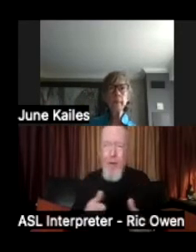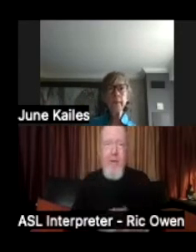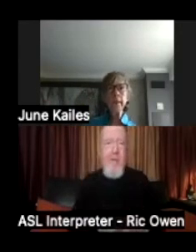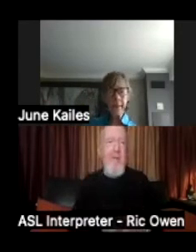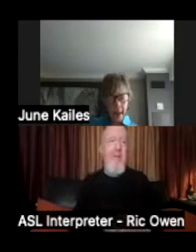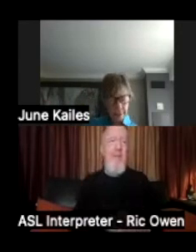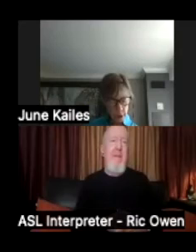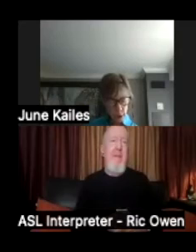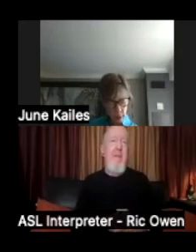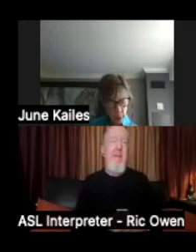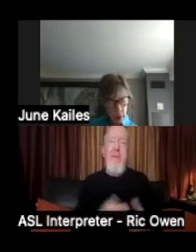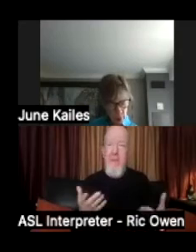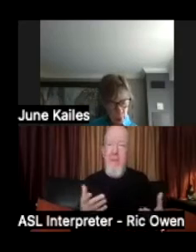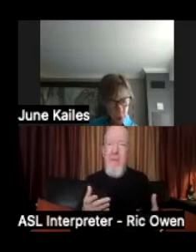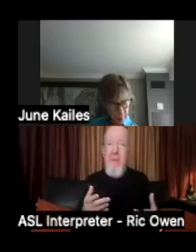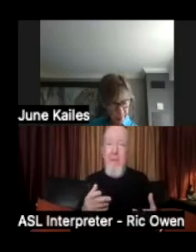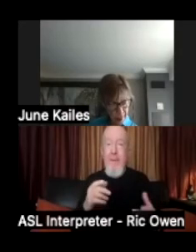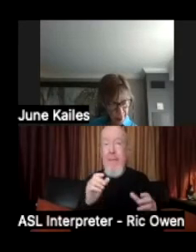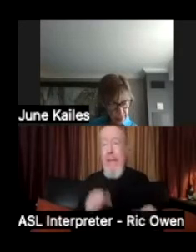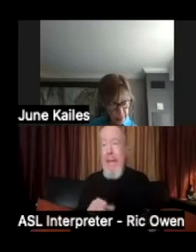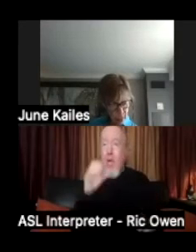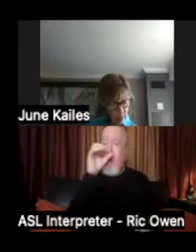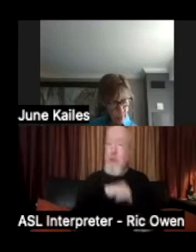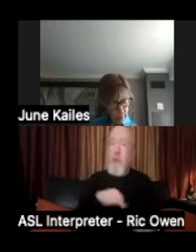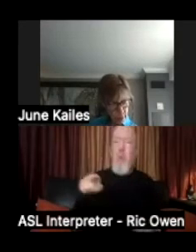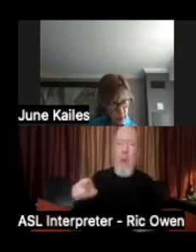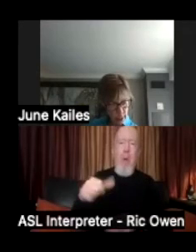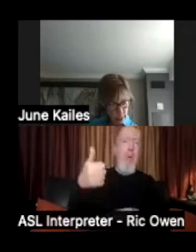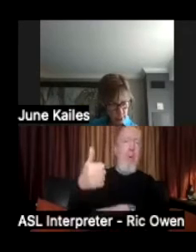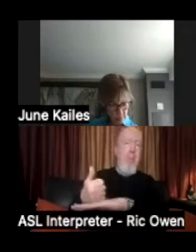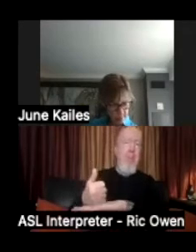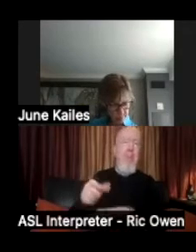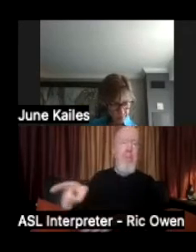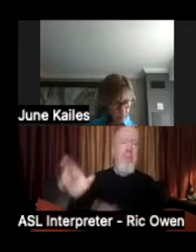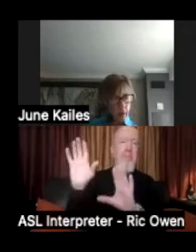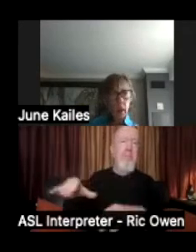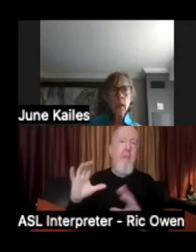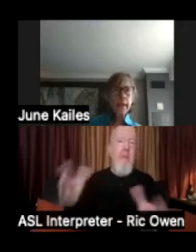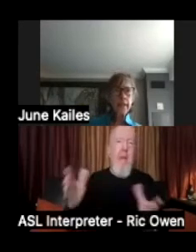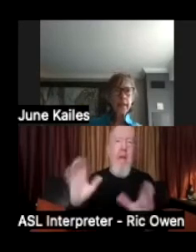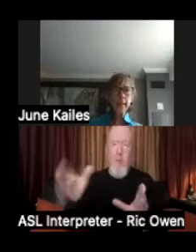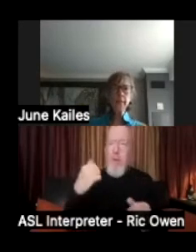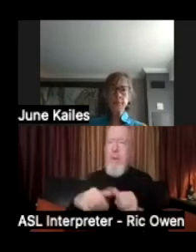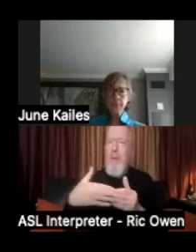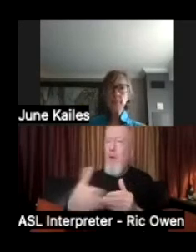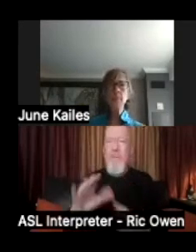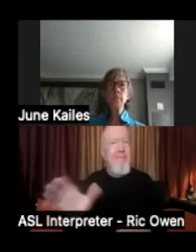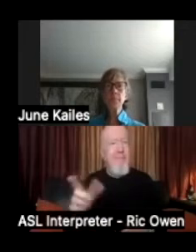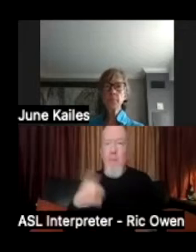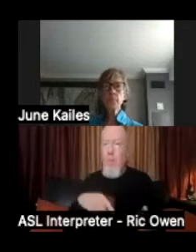we really have to work at this concrete change. Next slide.